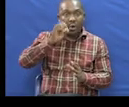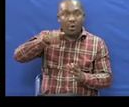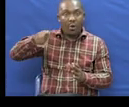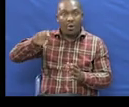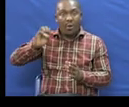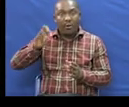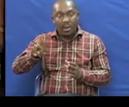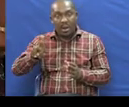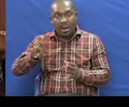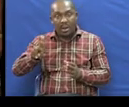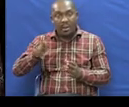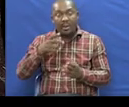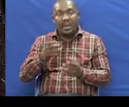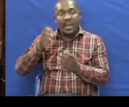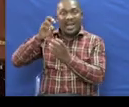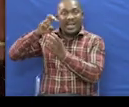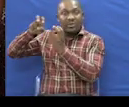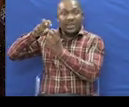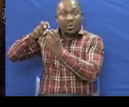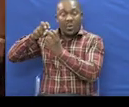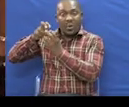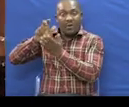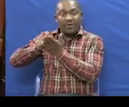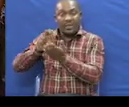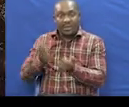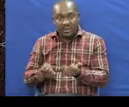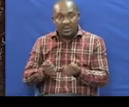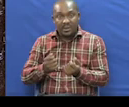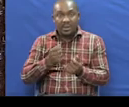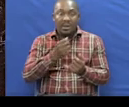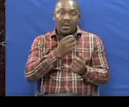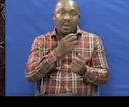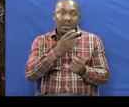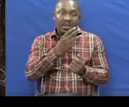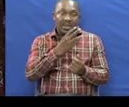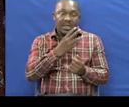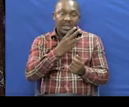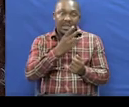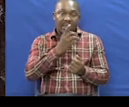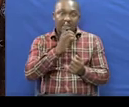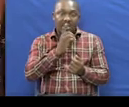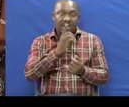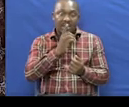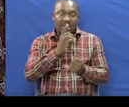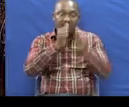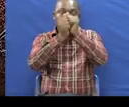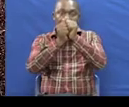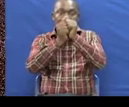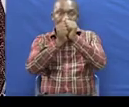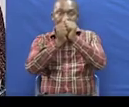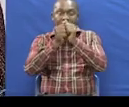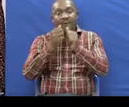Copper, its electronic configuration is argon 3d10 4s1. It is d orbital, it